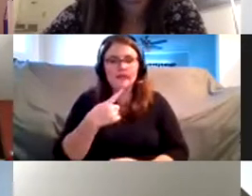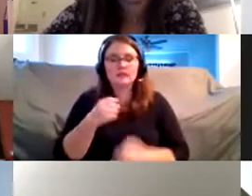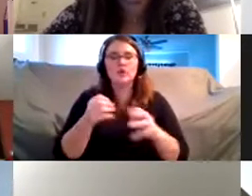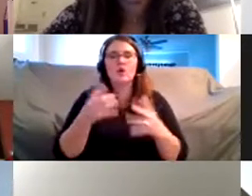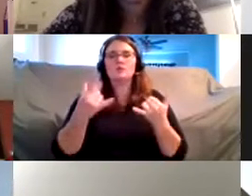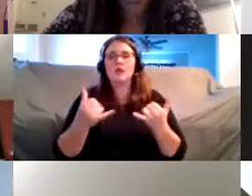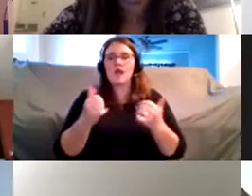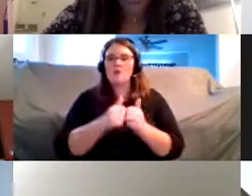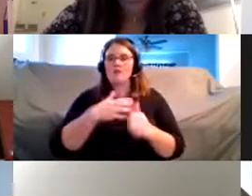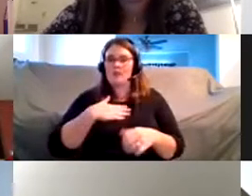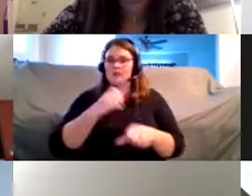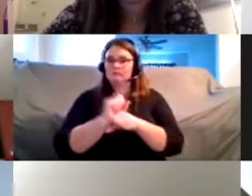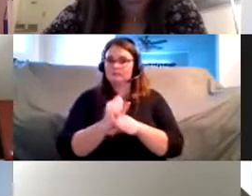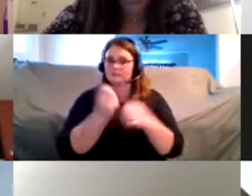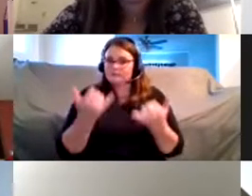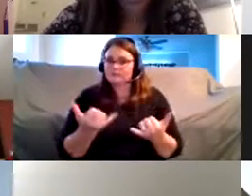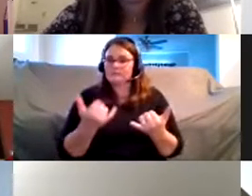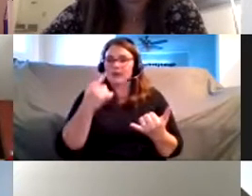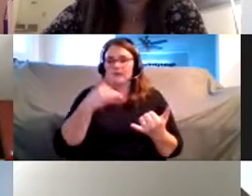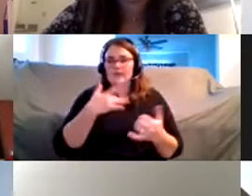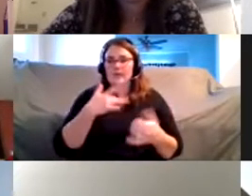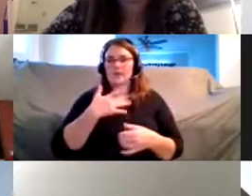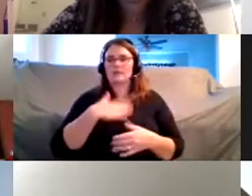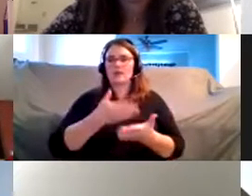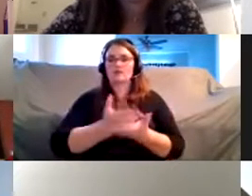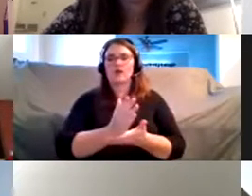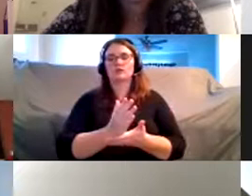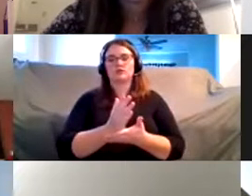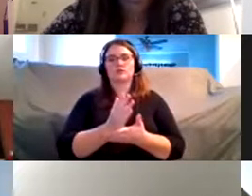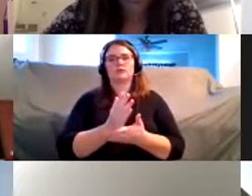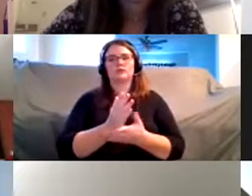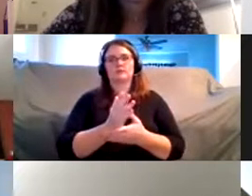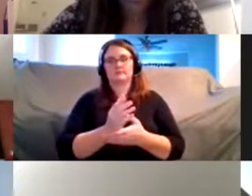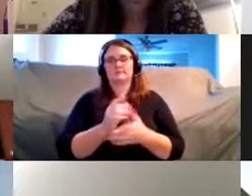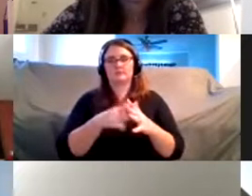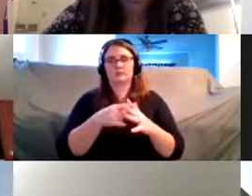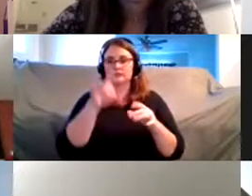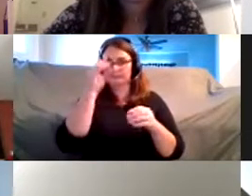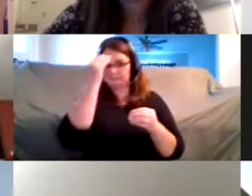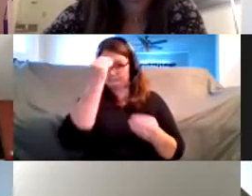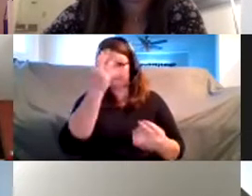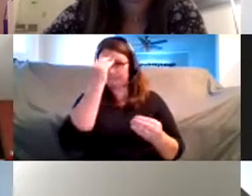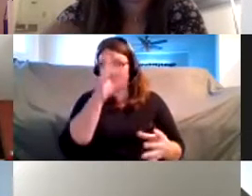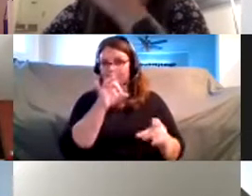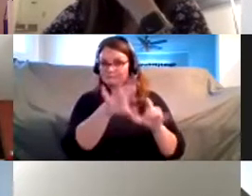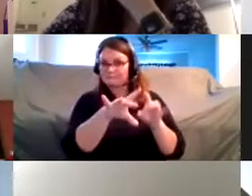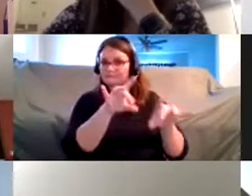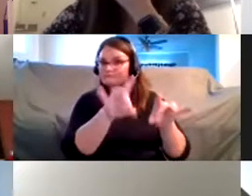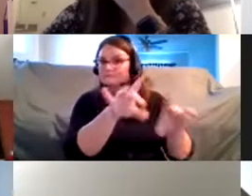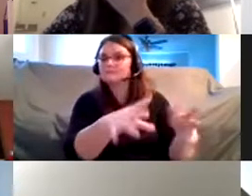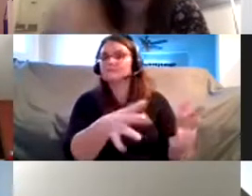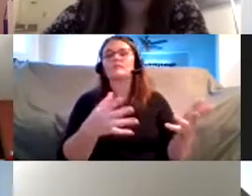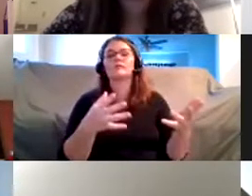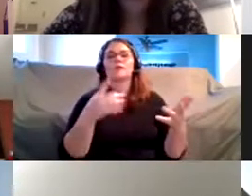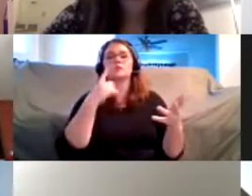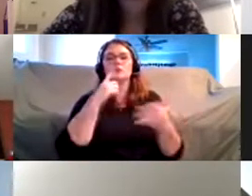kind of plant the seed and keep going from there and advocate for my people and just help in my community in general. That's the way it has motivated